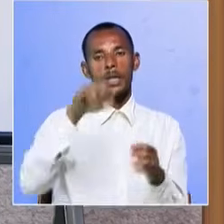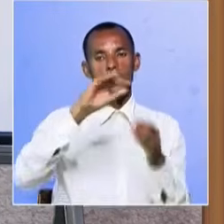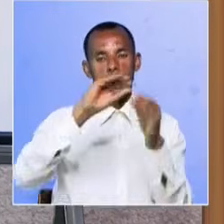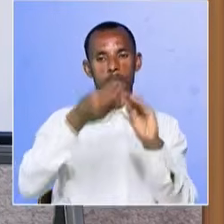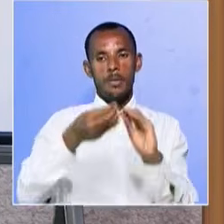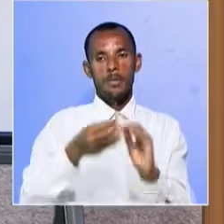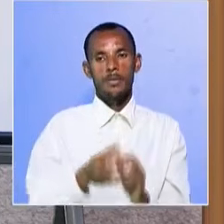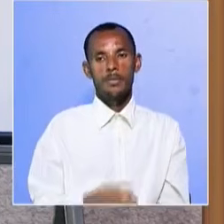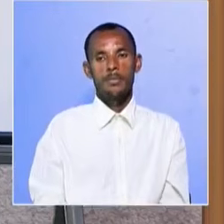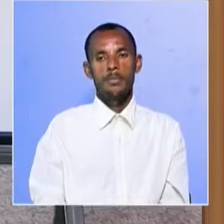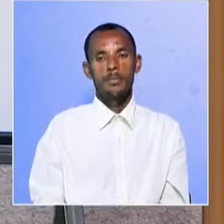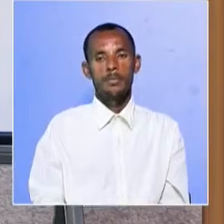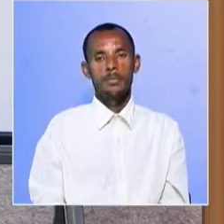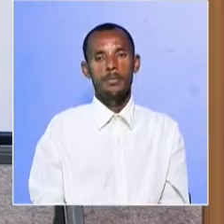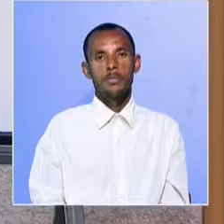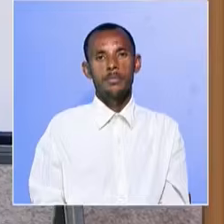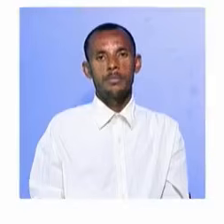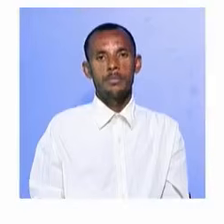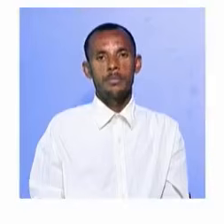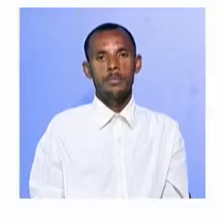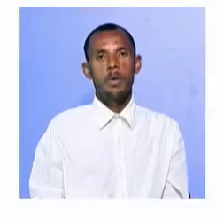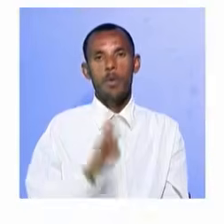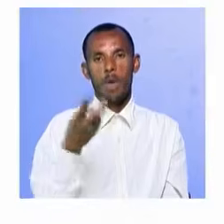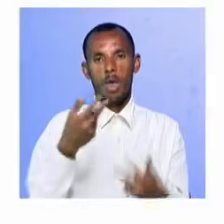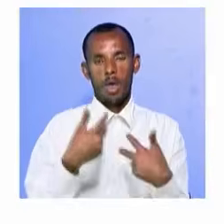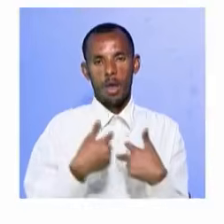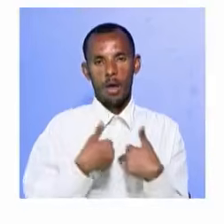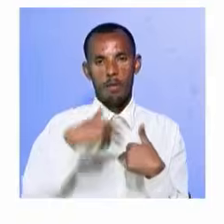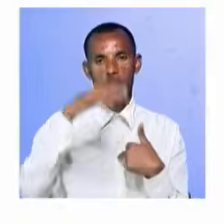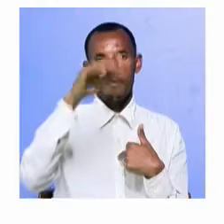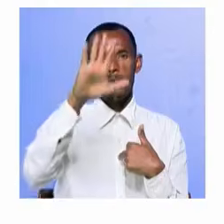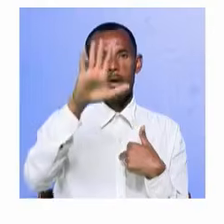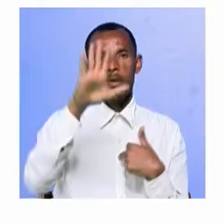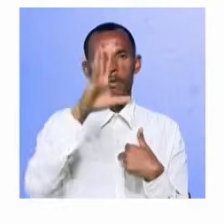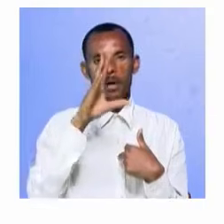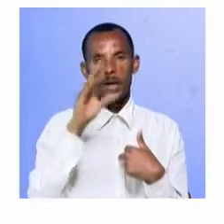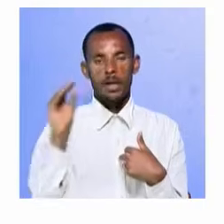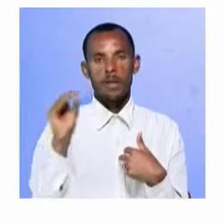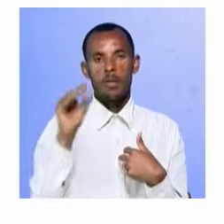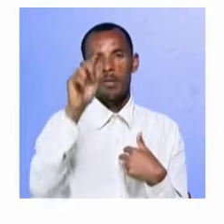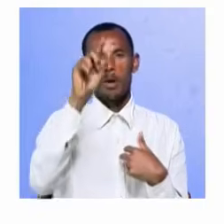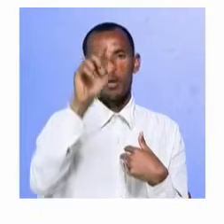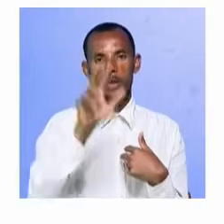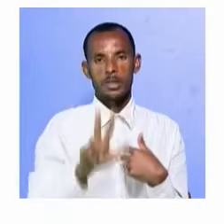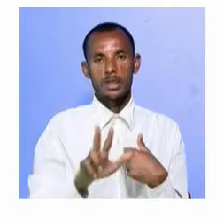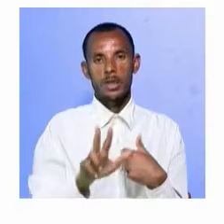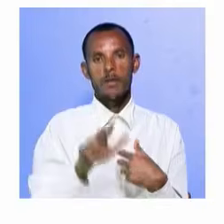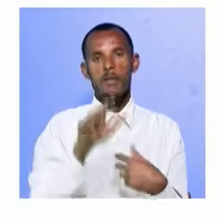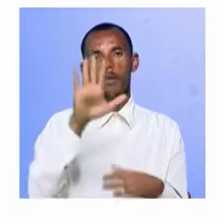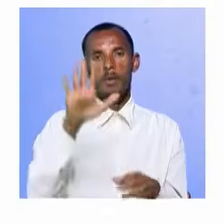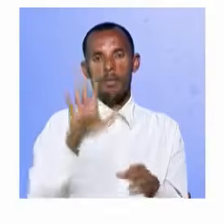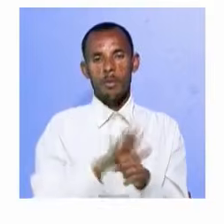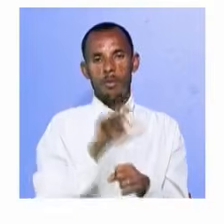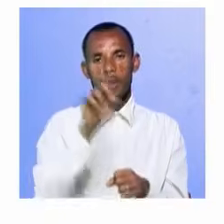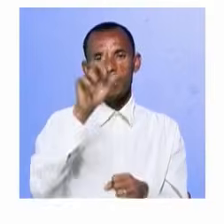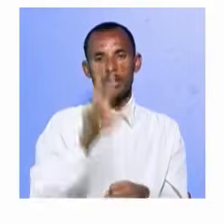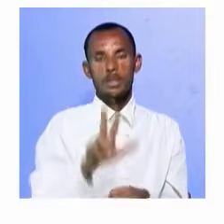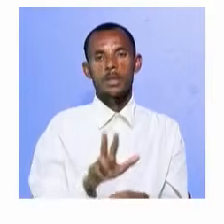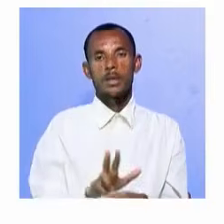numbers. Say we have 5 and 1 over 3 divided